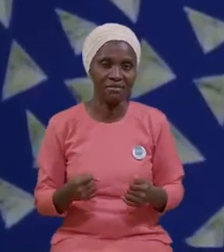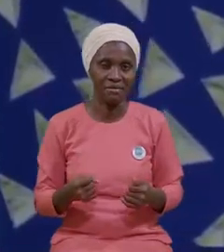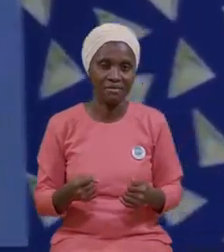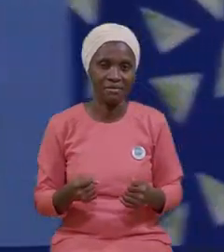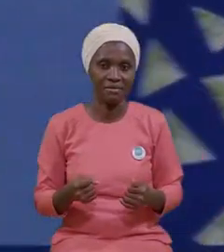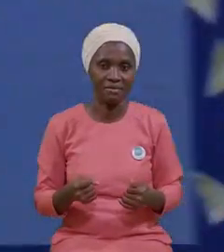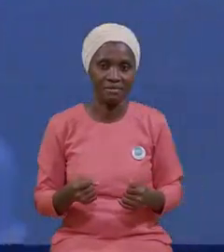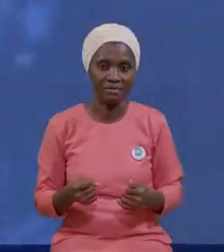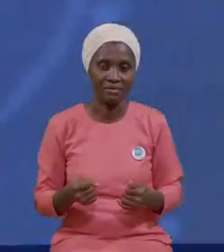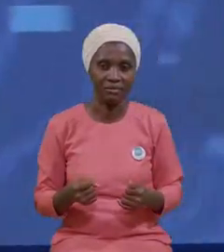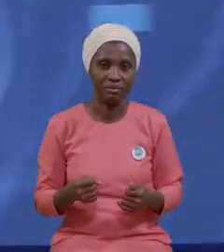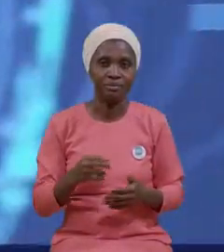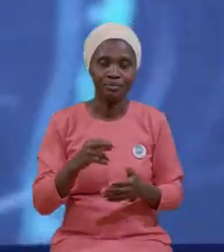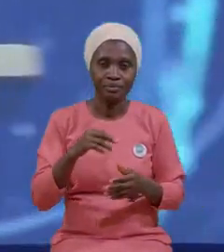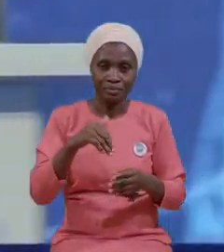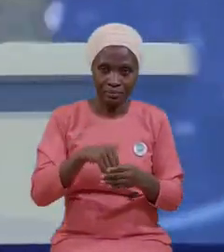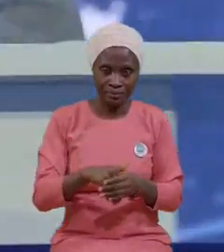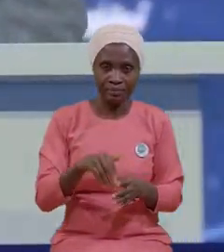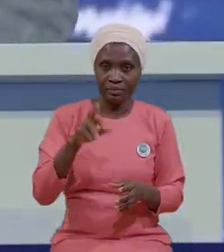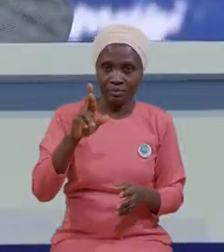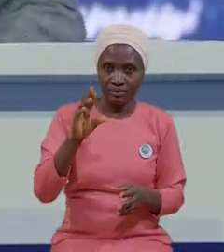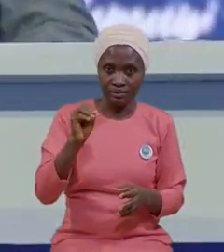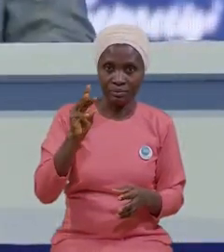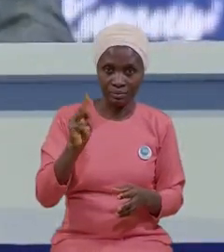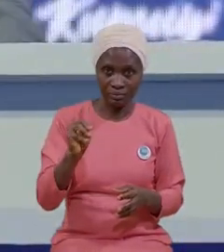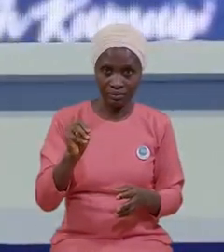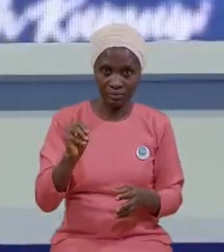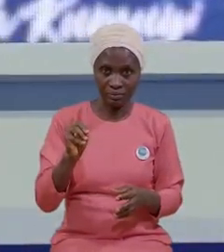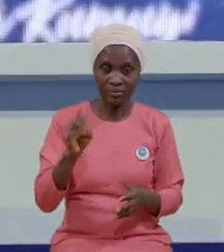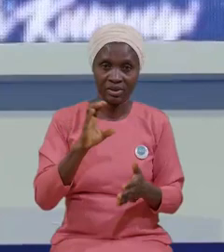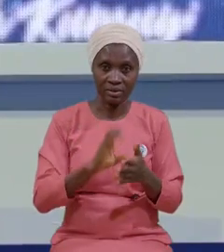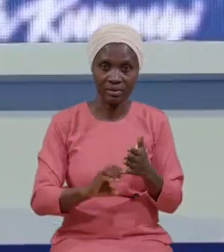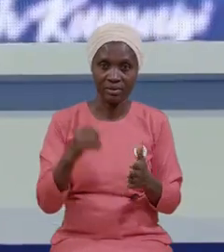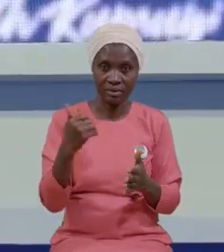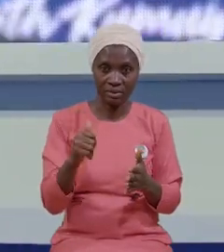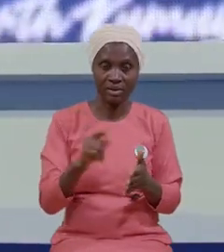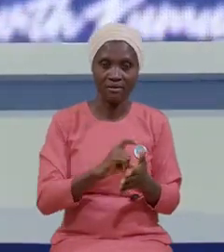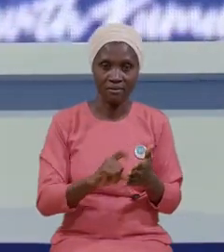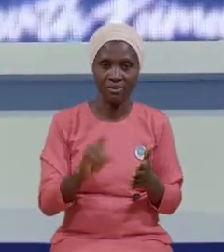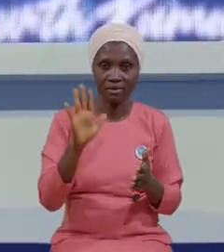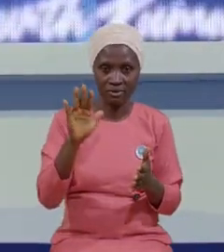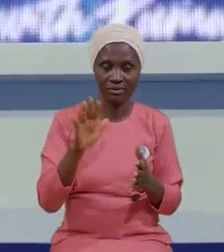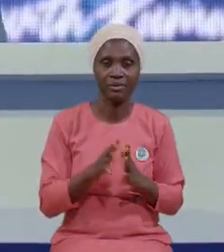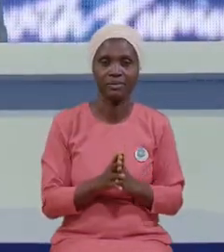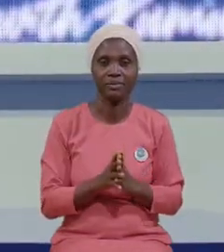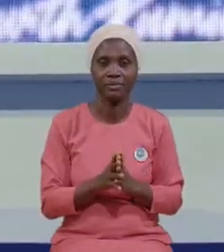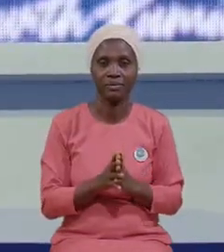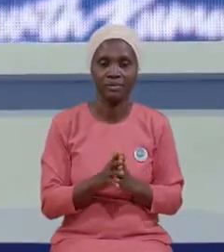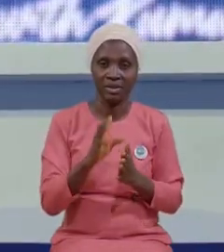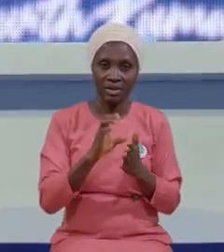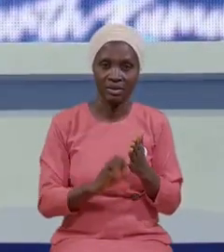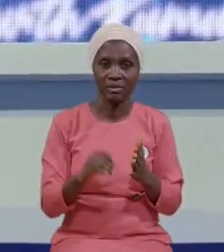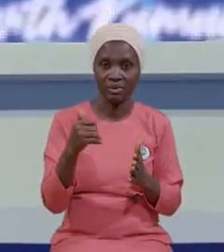In Romans chapter 10, I'm reading from verse 15. Romans chapter 10,